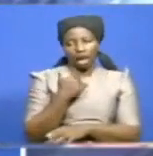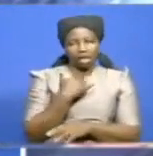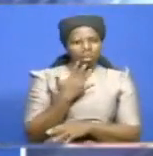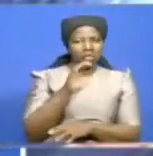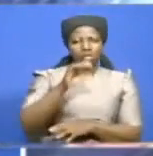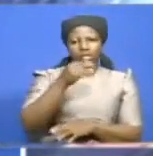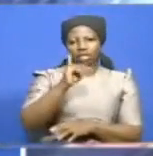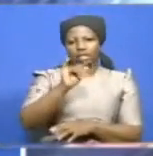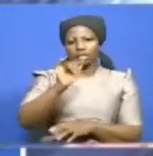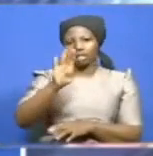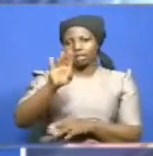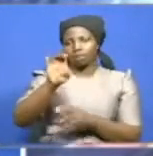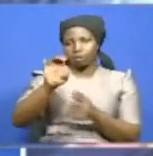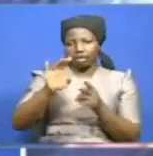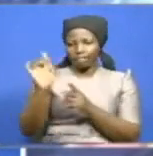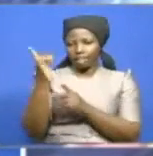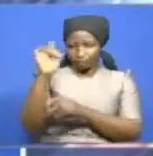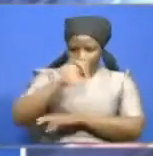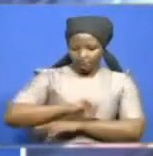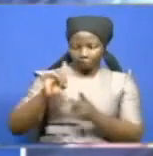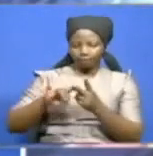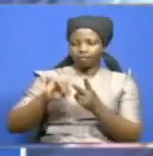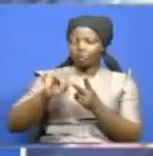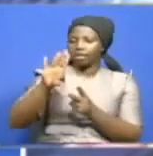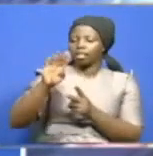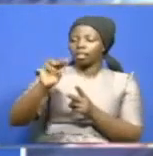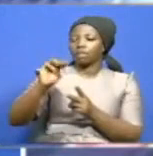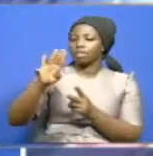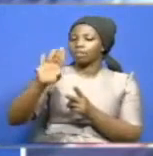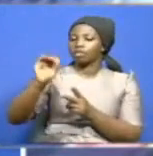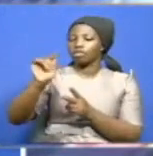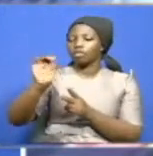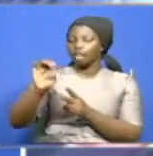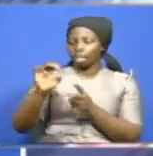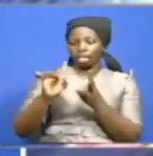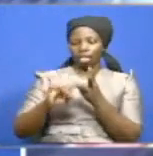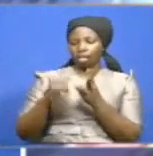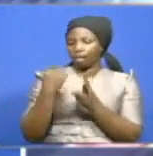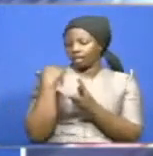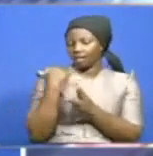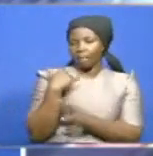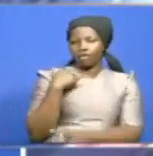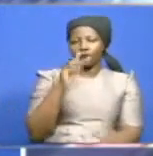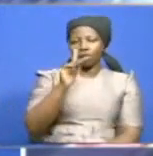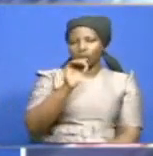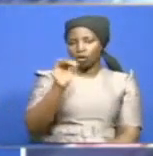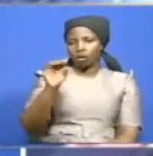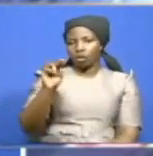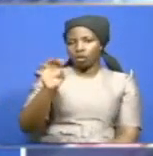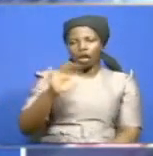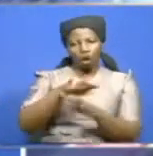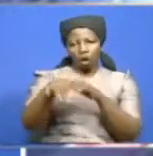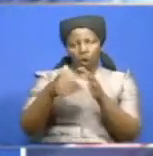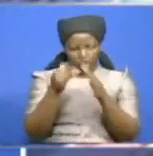one. We also had Kameri Mbote. And yesterday, we had Martha Koome. All this trying